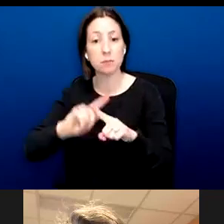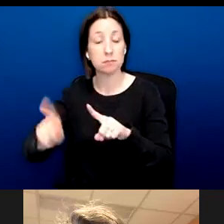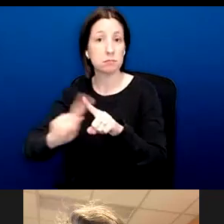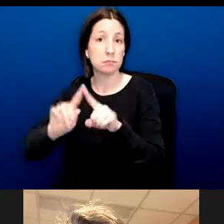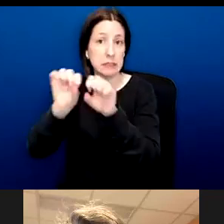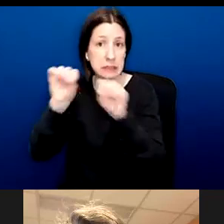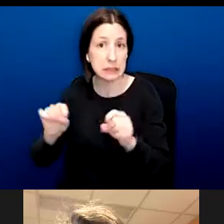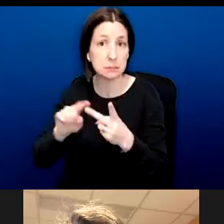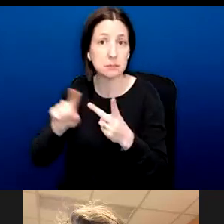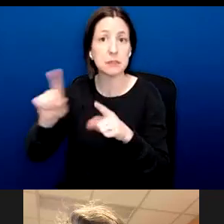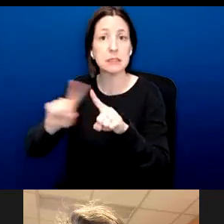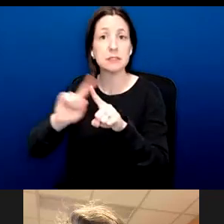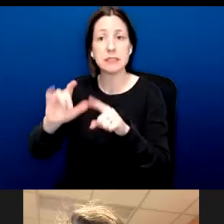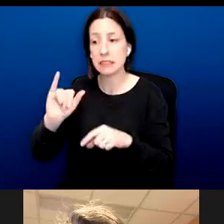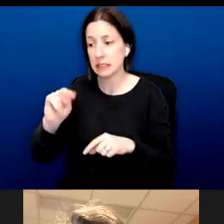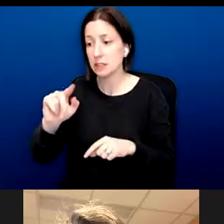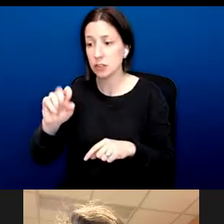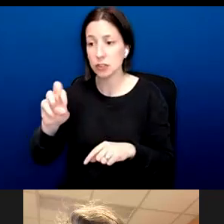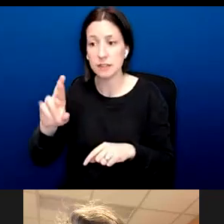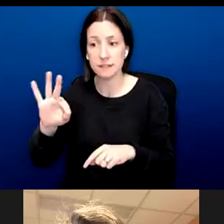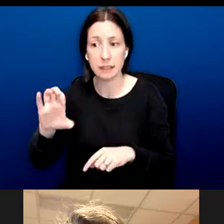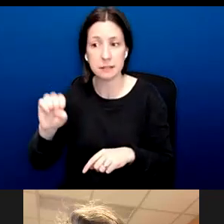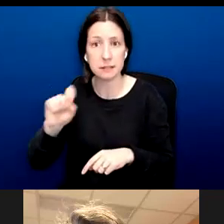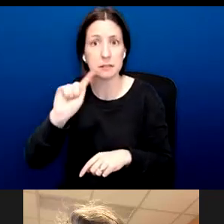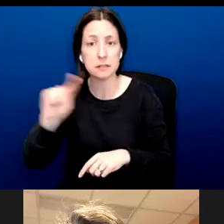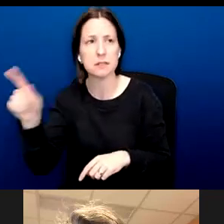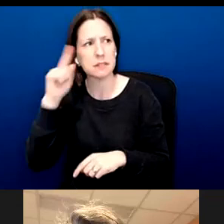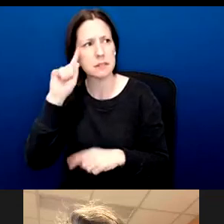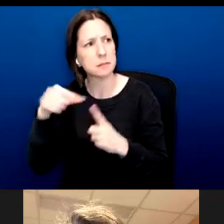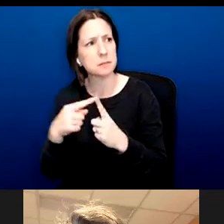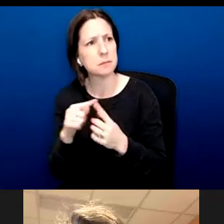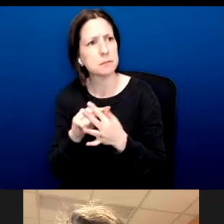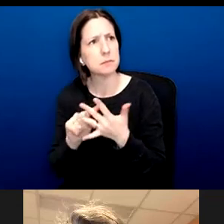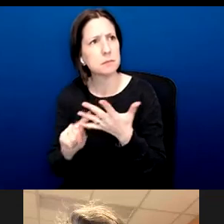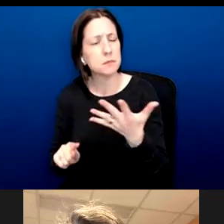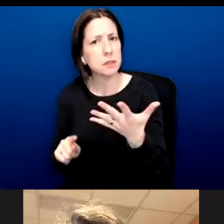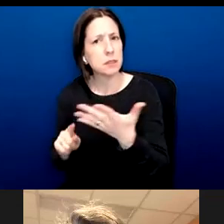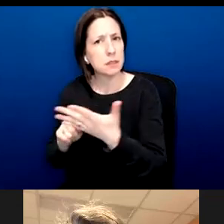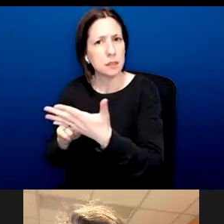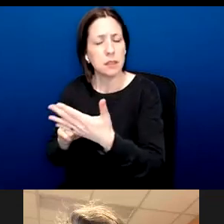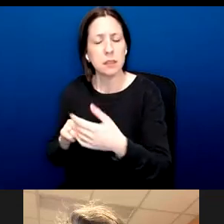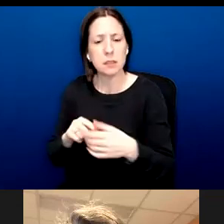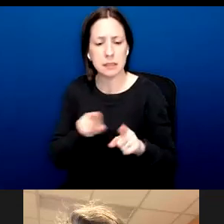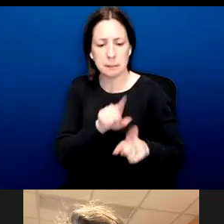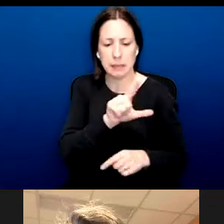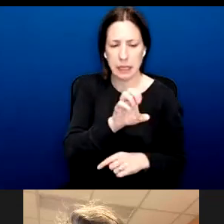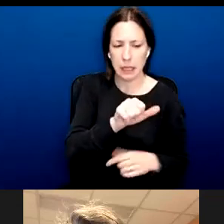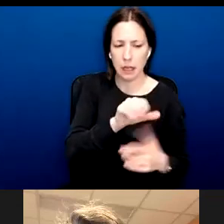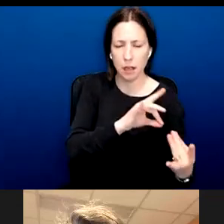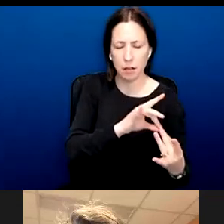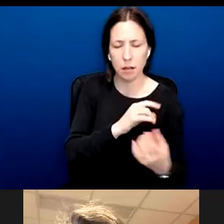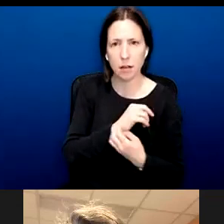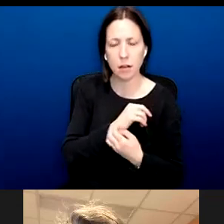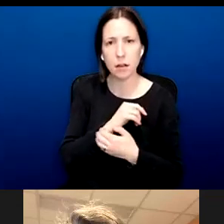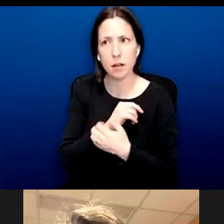I think there's a good amount too. So when I think of what Leah was mentioning, even when I think of just the